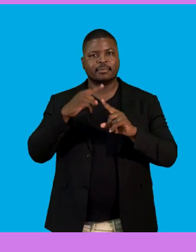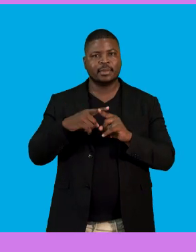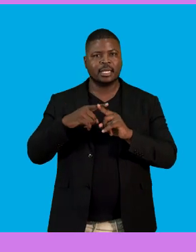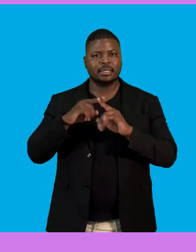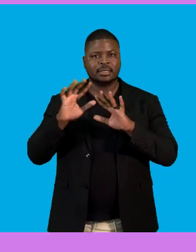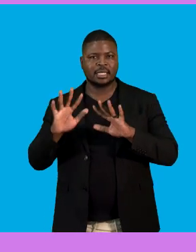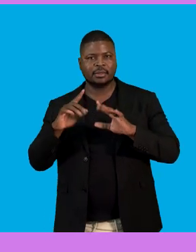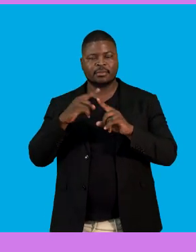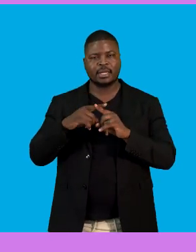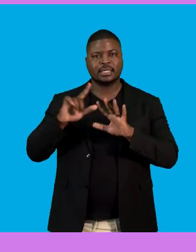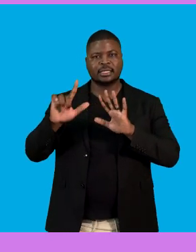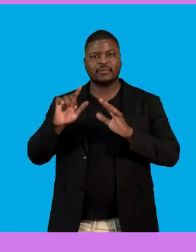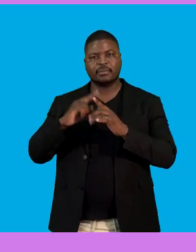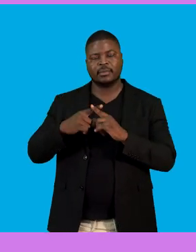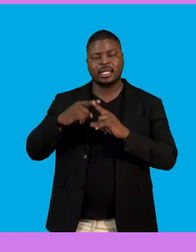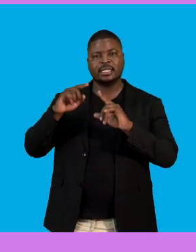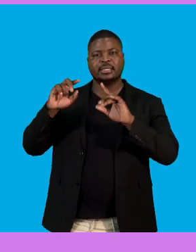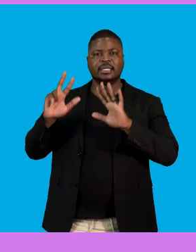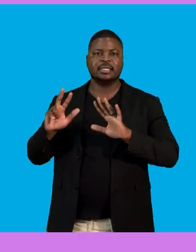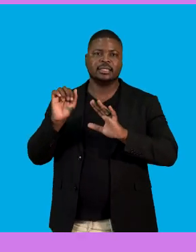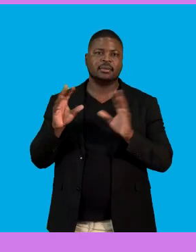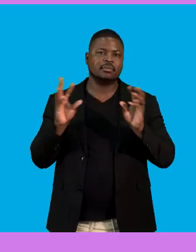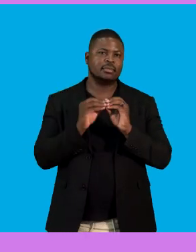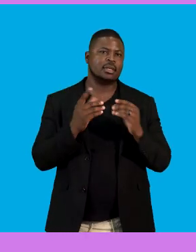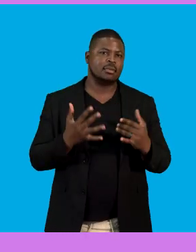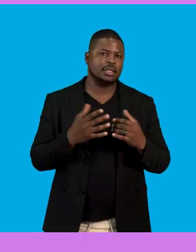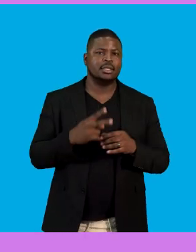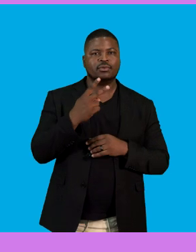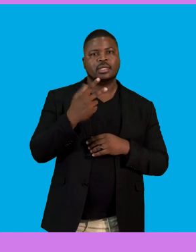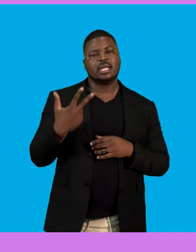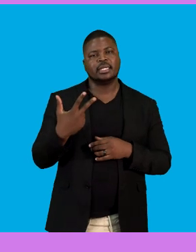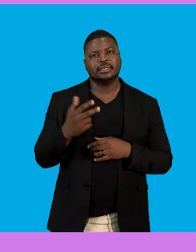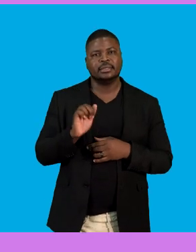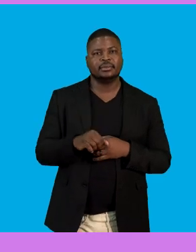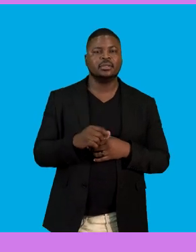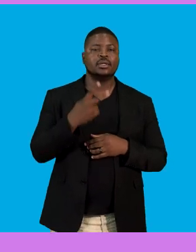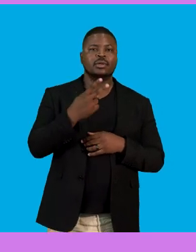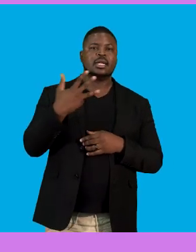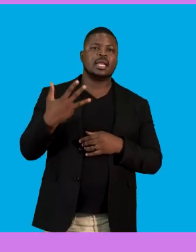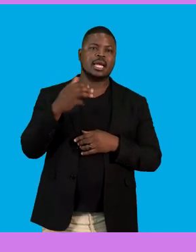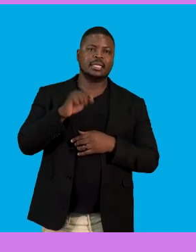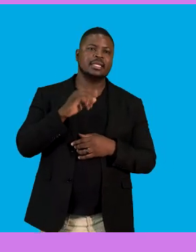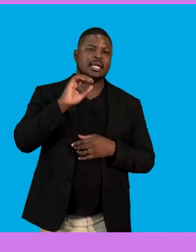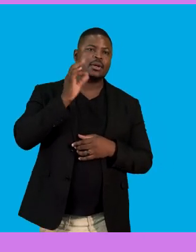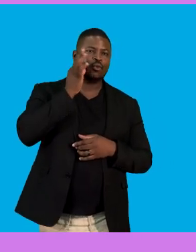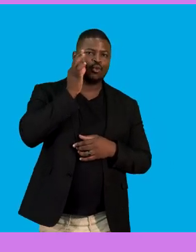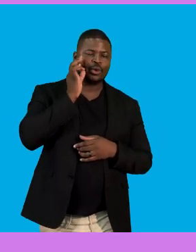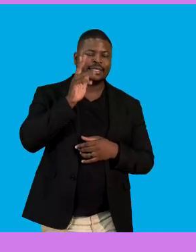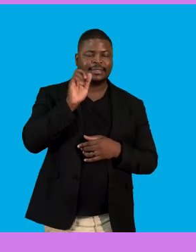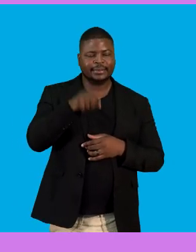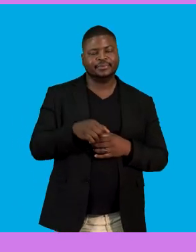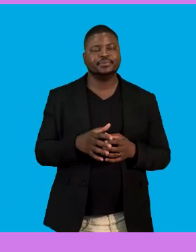4 plus 10 plus 7 plus 8. It gives us a total of 29. So we've got 29 candies in